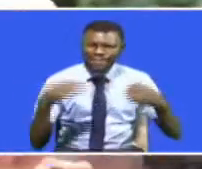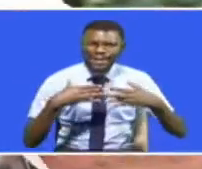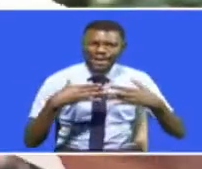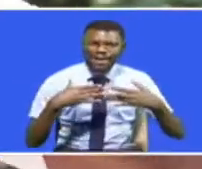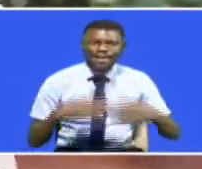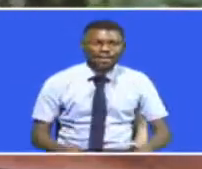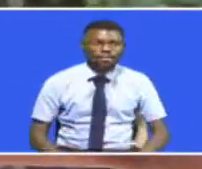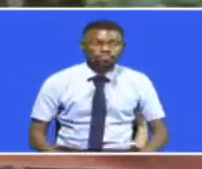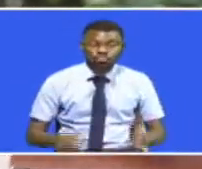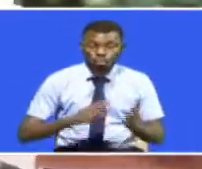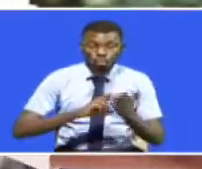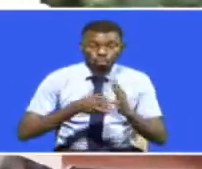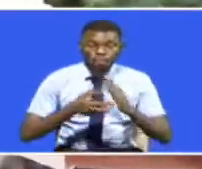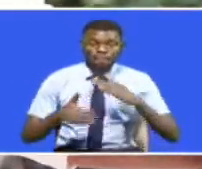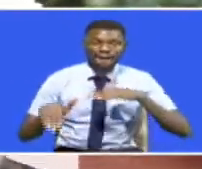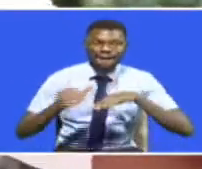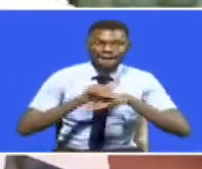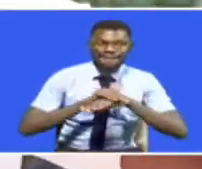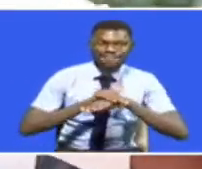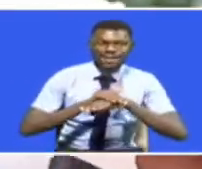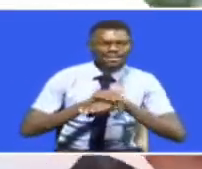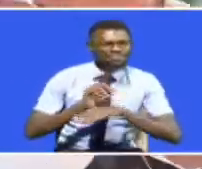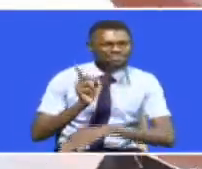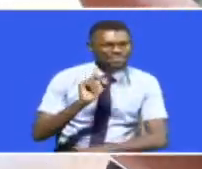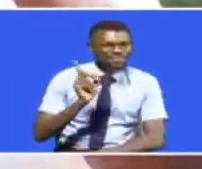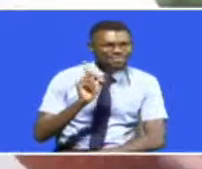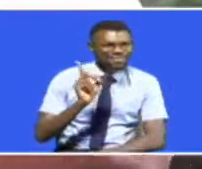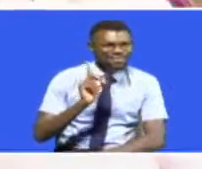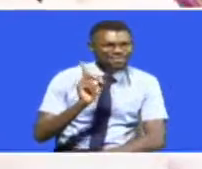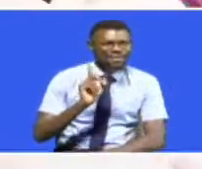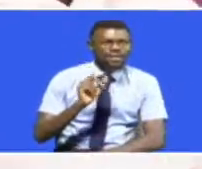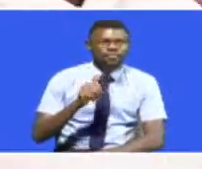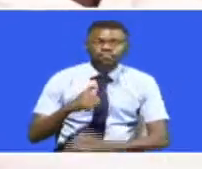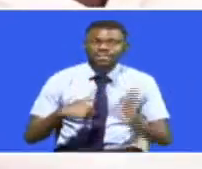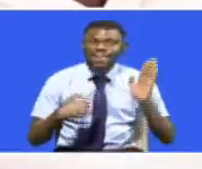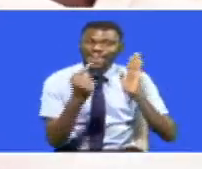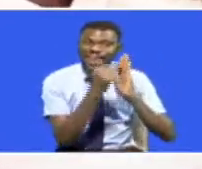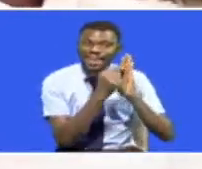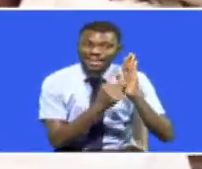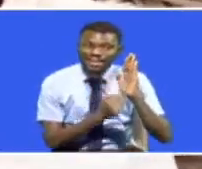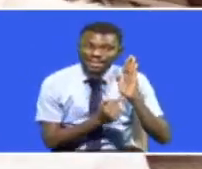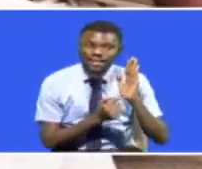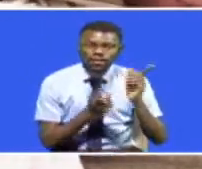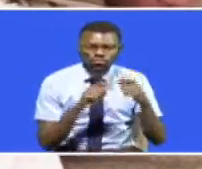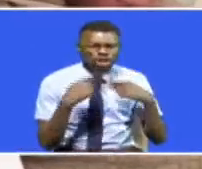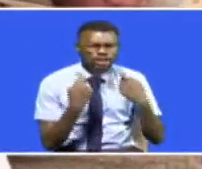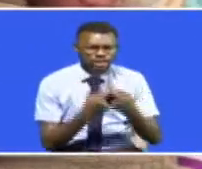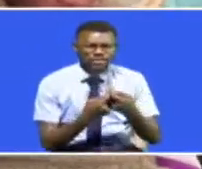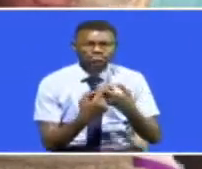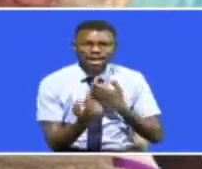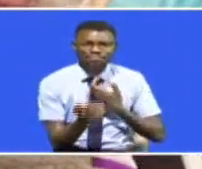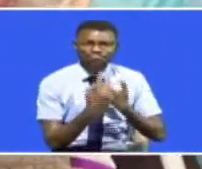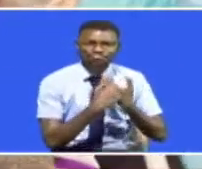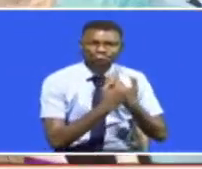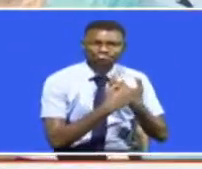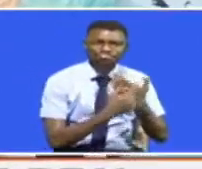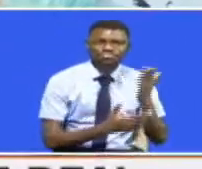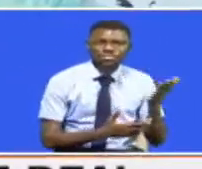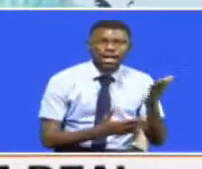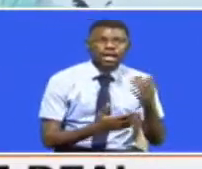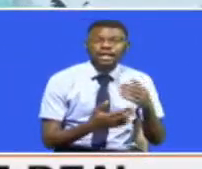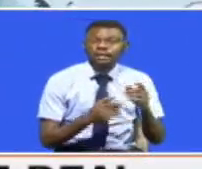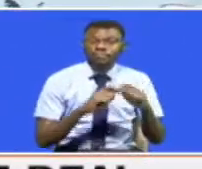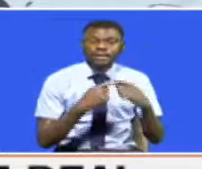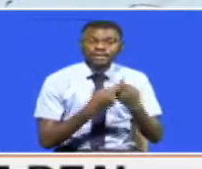Akunanga contract za kufichwa kwa sababu kwa hiyo ligi zile team ziko hapo. Bila hizo team